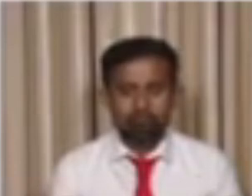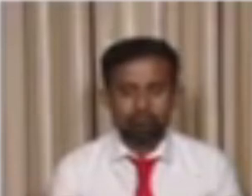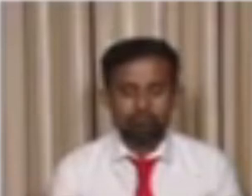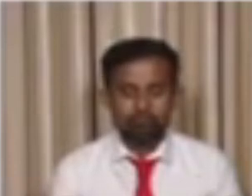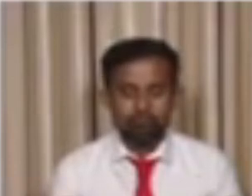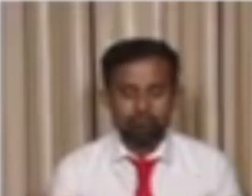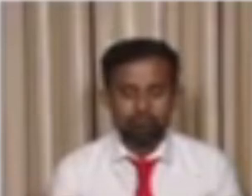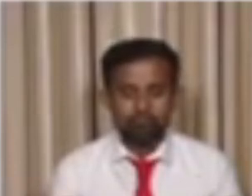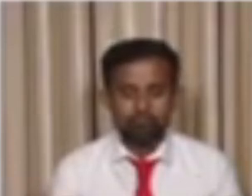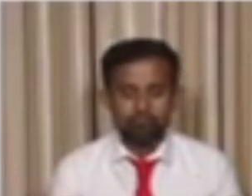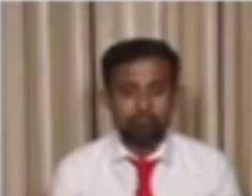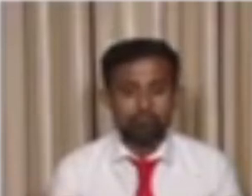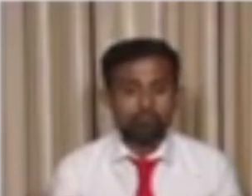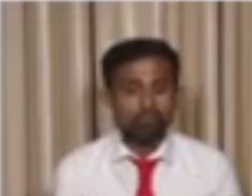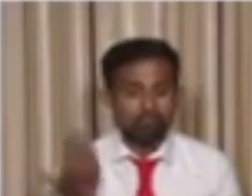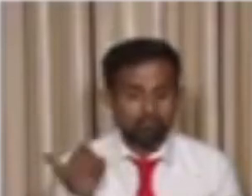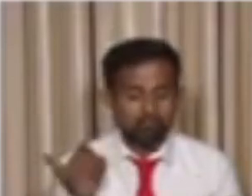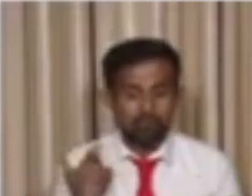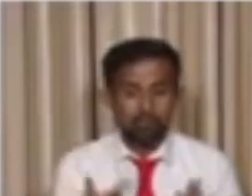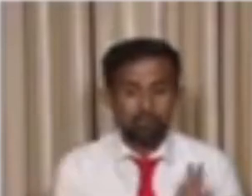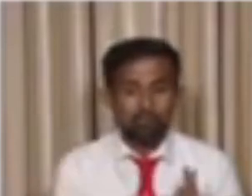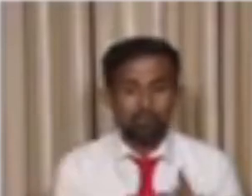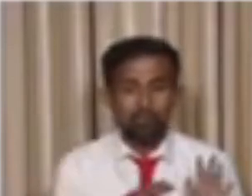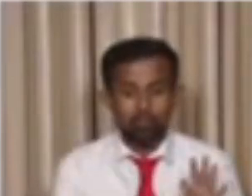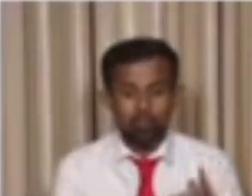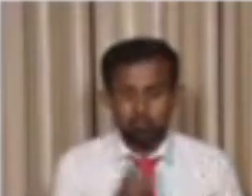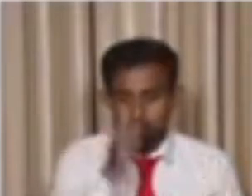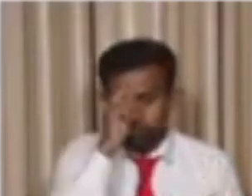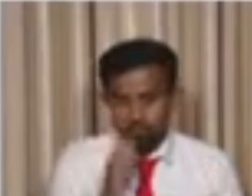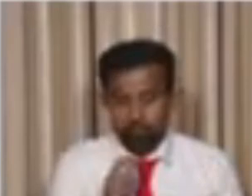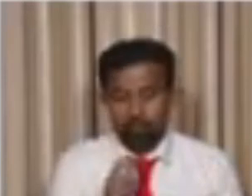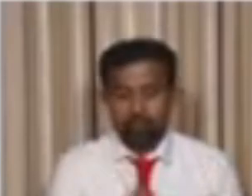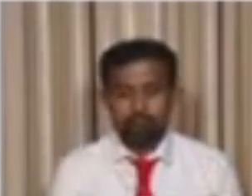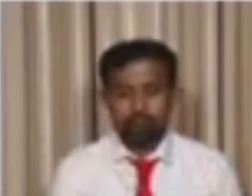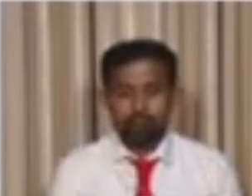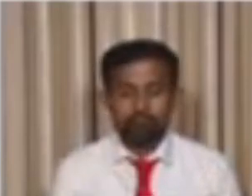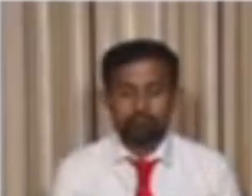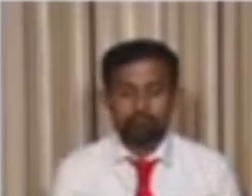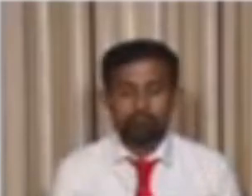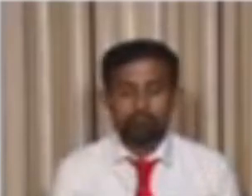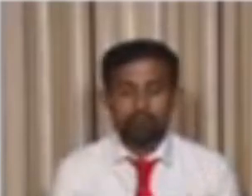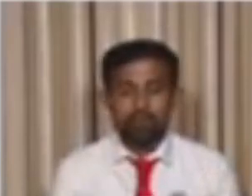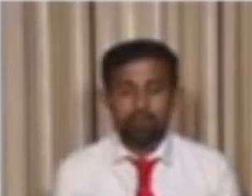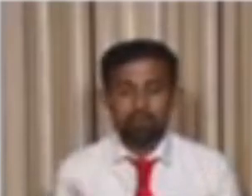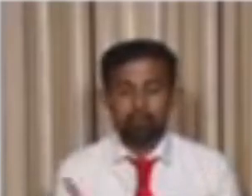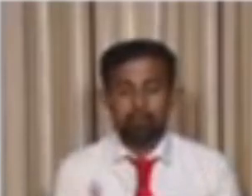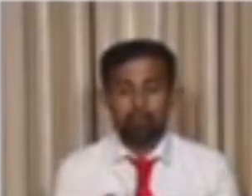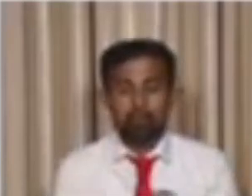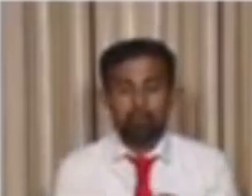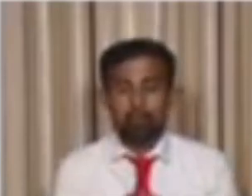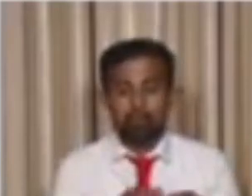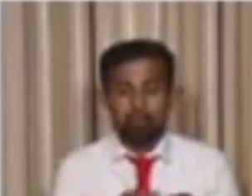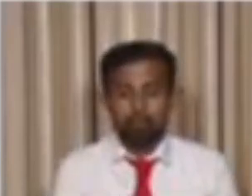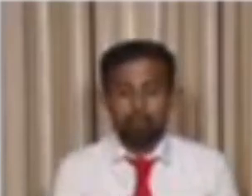the late Mr. Thondaman, the upcountry leaders, was that the condition should be made to 5 years